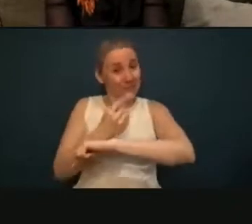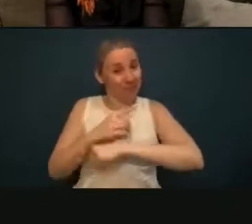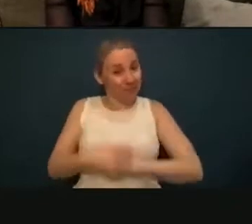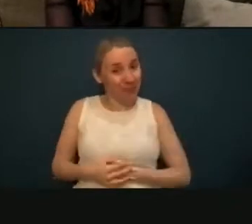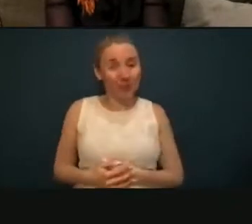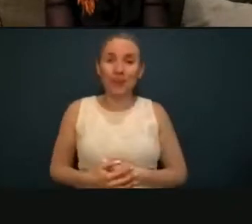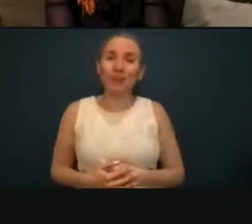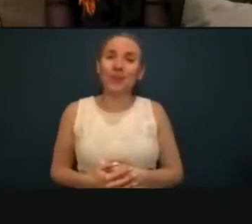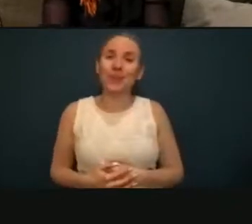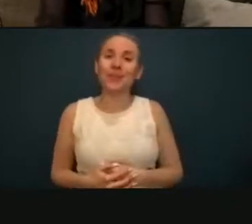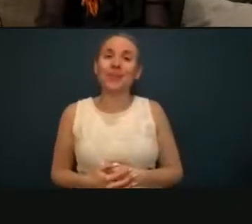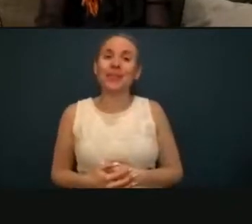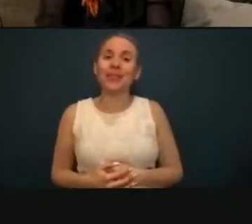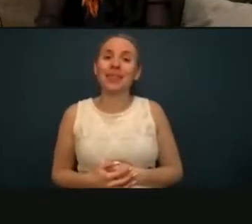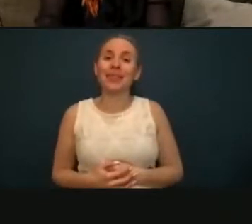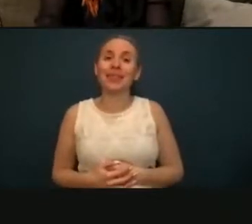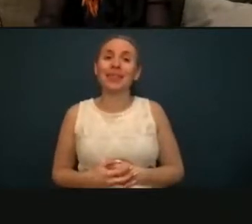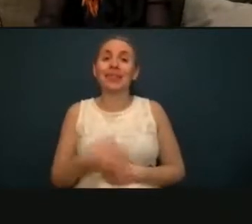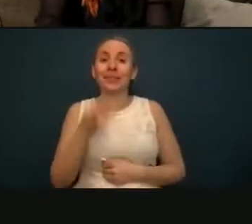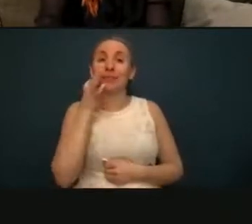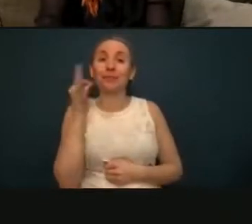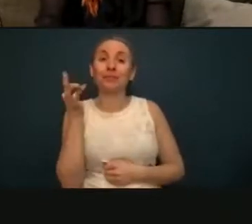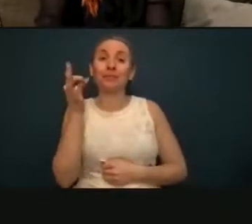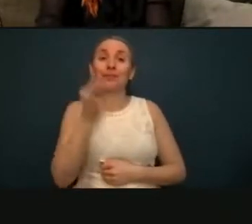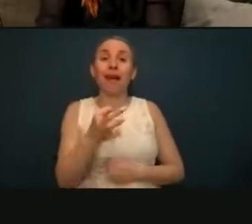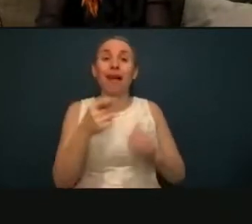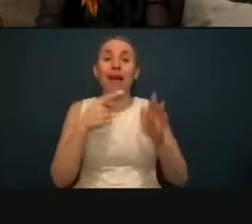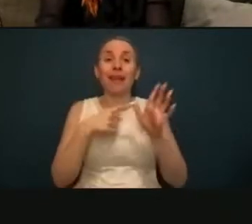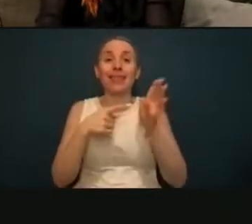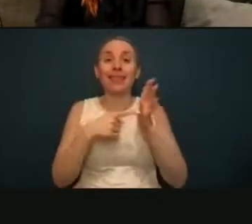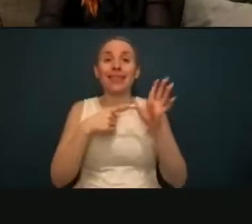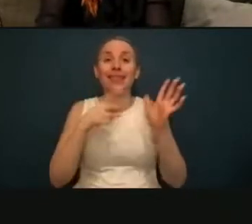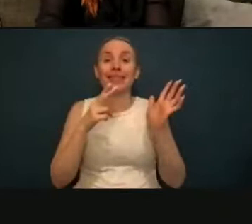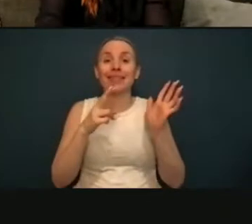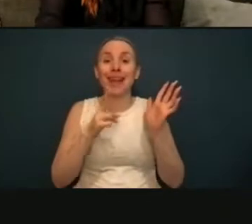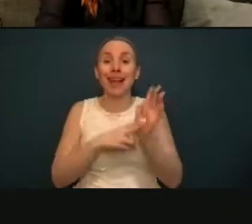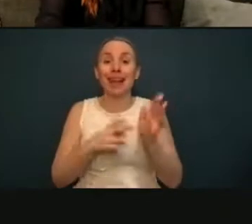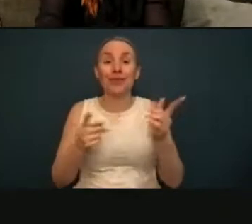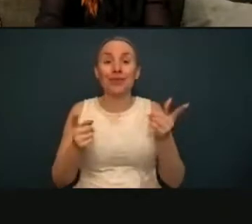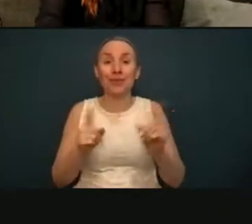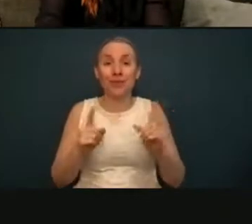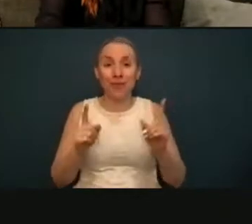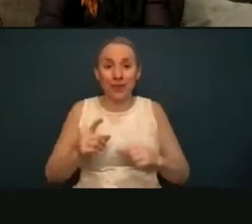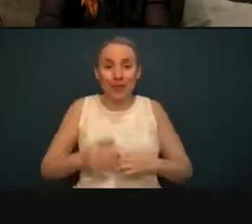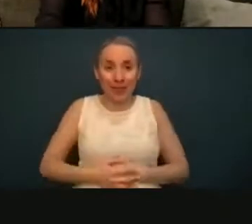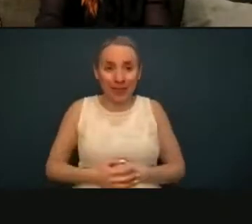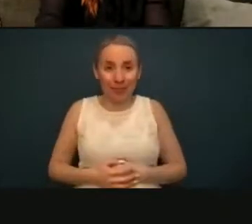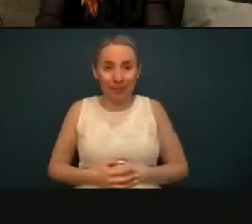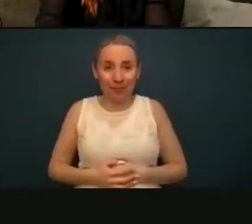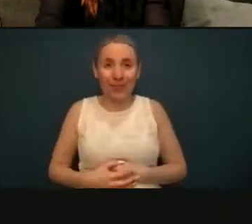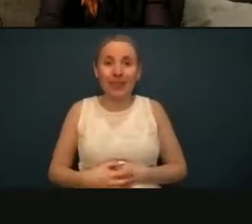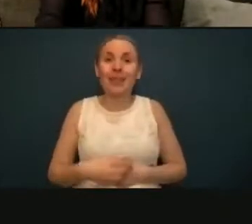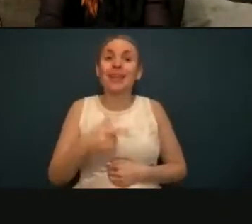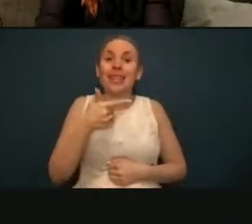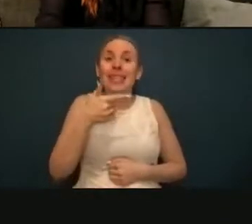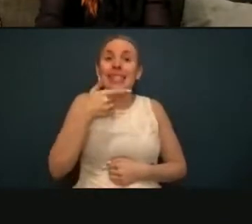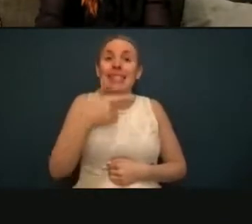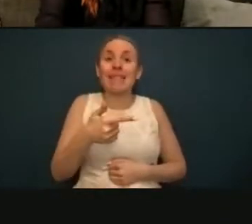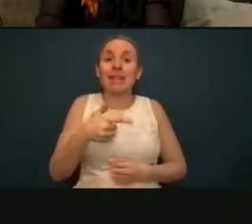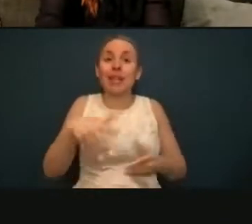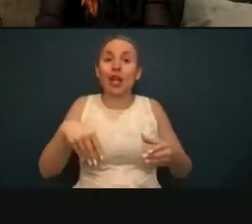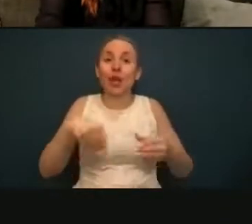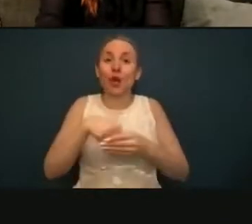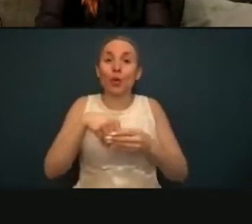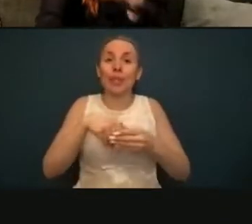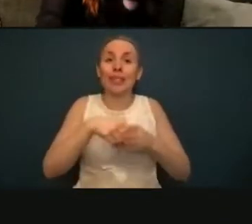So Andrew, can you please outline the importance of the 7 inclusive principles and just talk a little bit